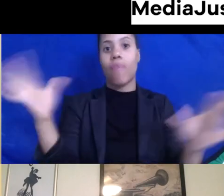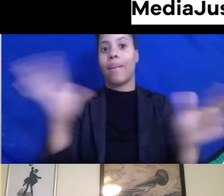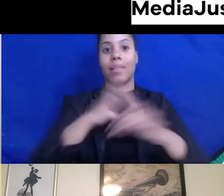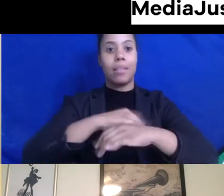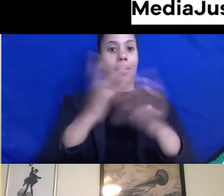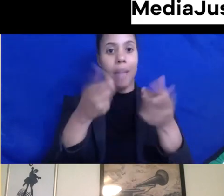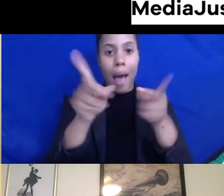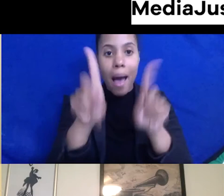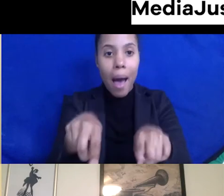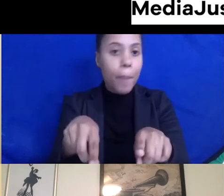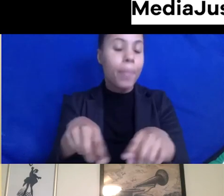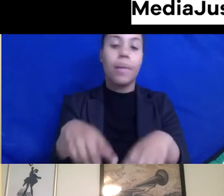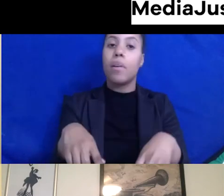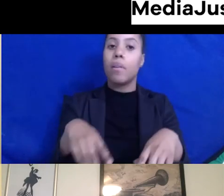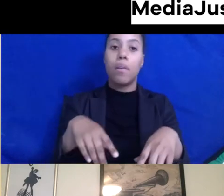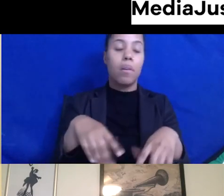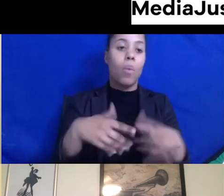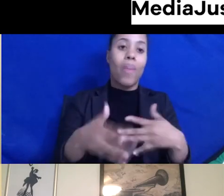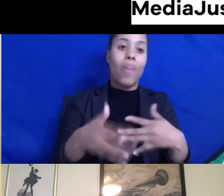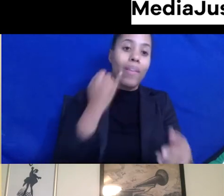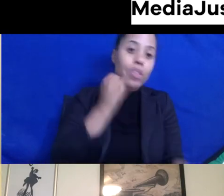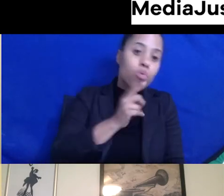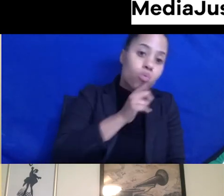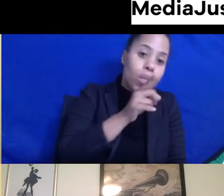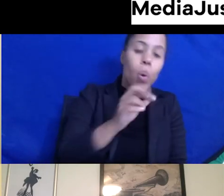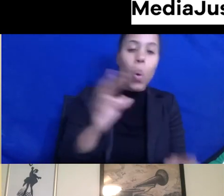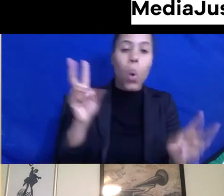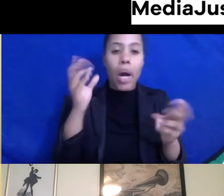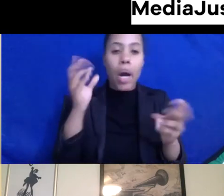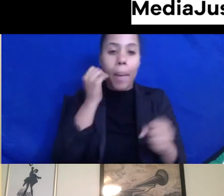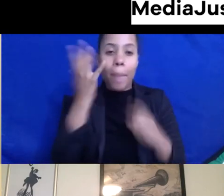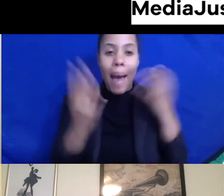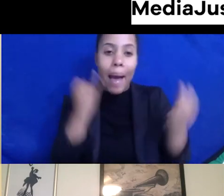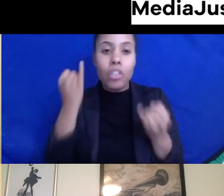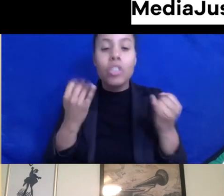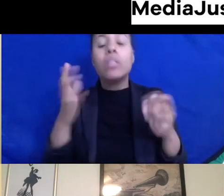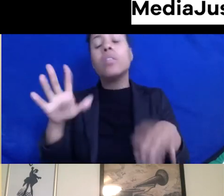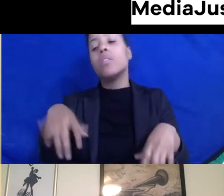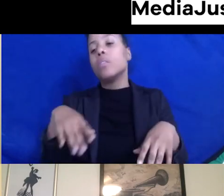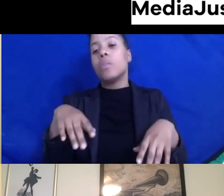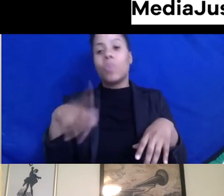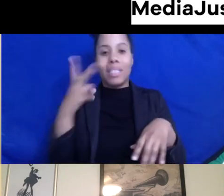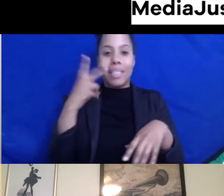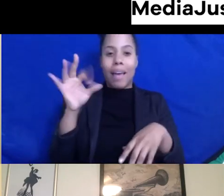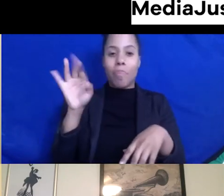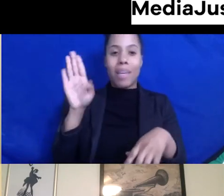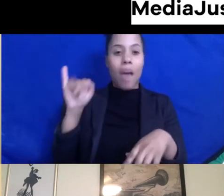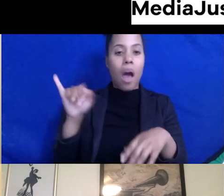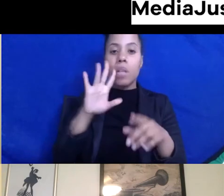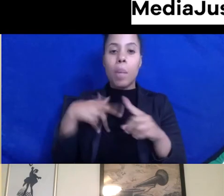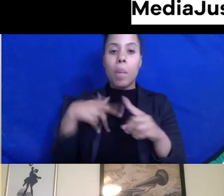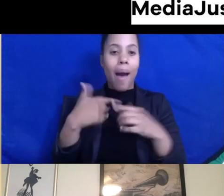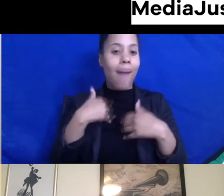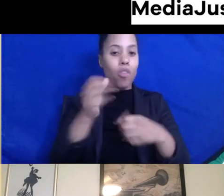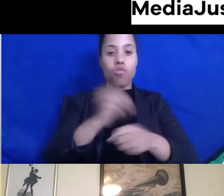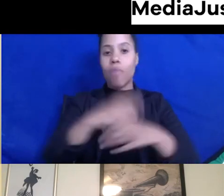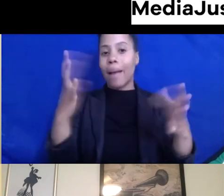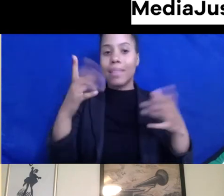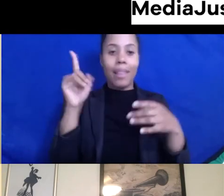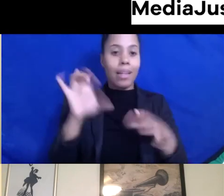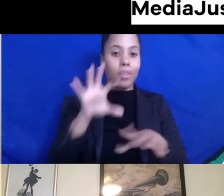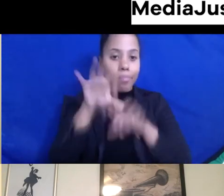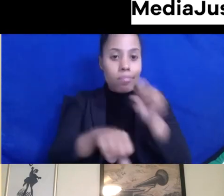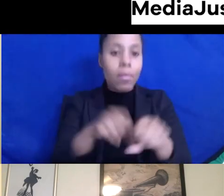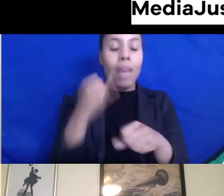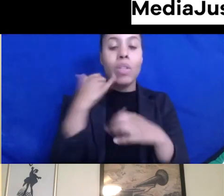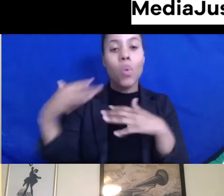know, we see the FBI say there's some sort of crisis that they have to respond to. And whether it's like the war on the Red Scare or the war